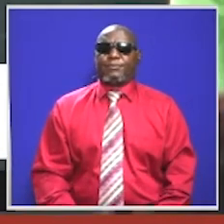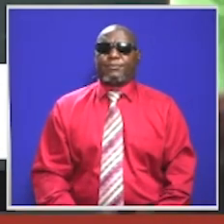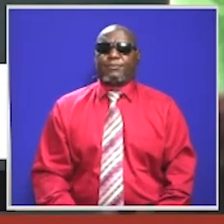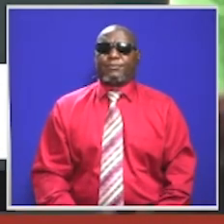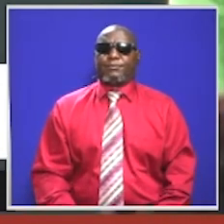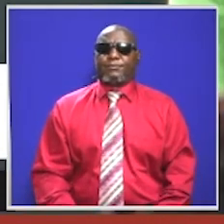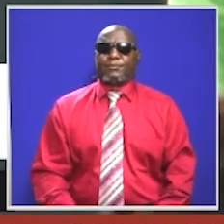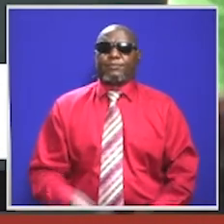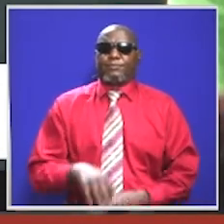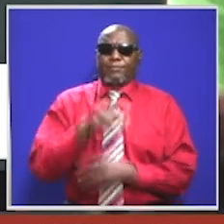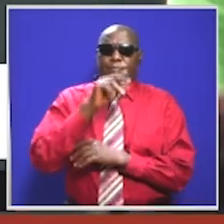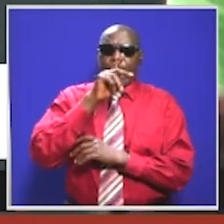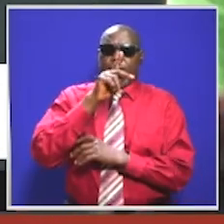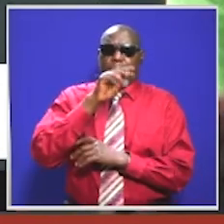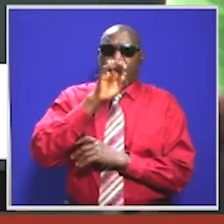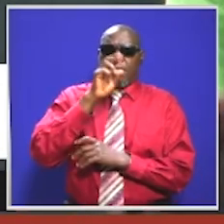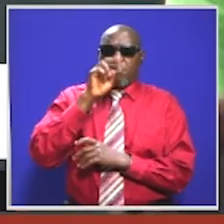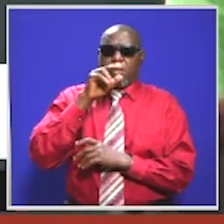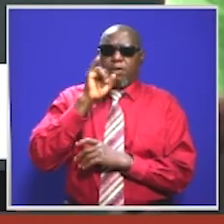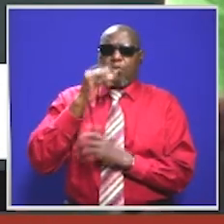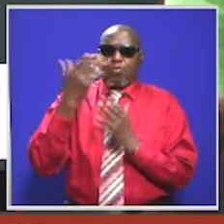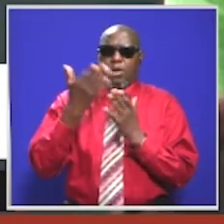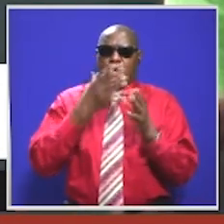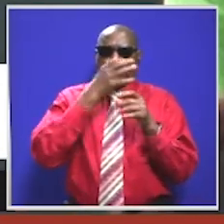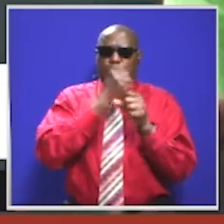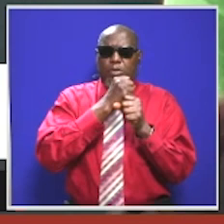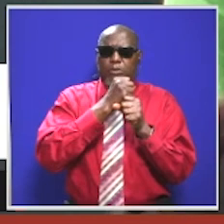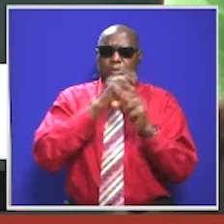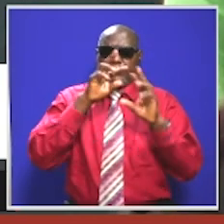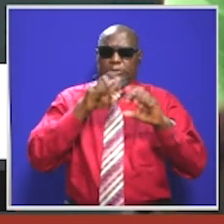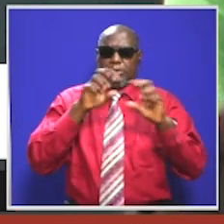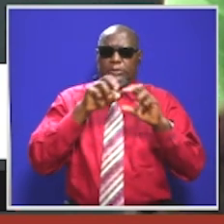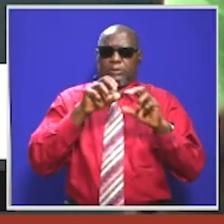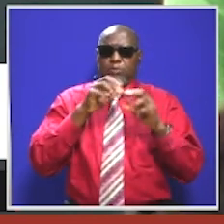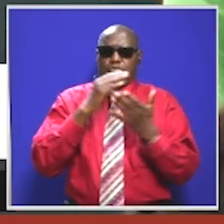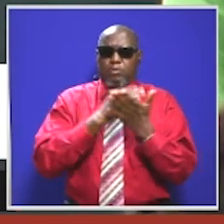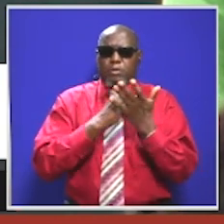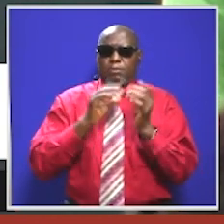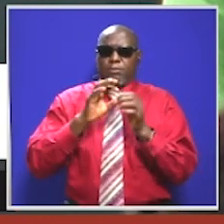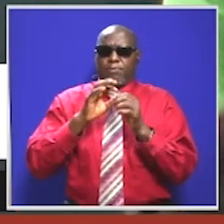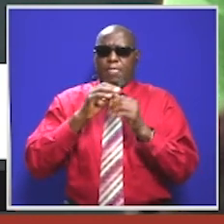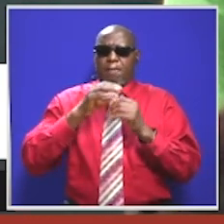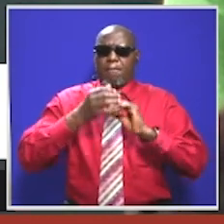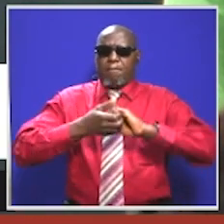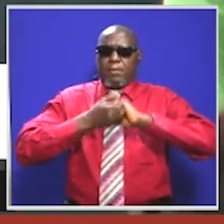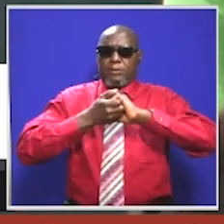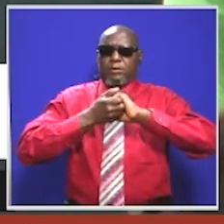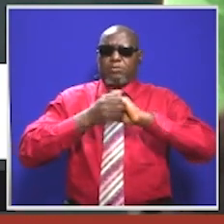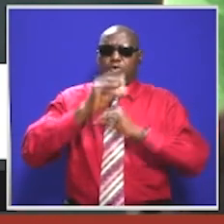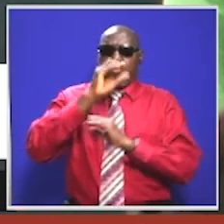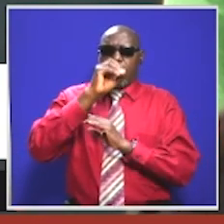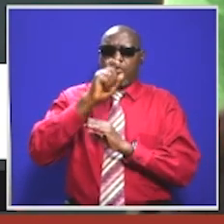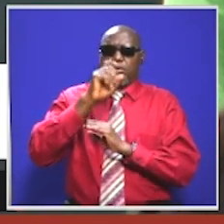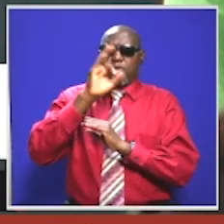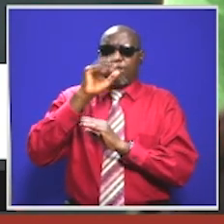The KEMRI Wellcome Trust Research Program, in partnership with Oxford University, has